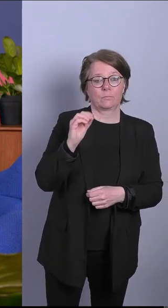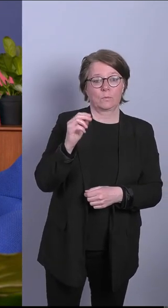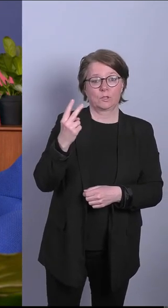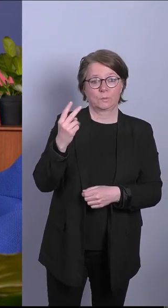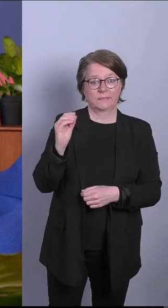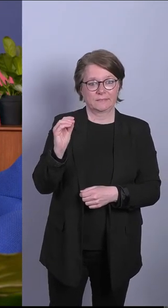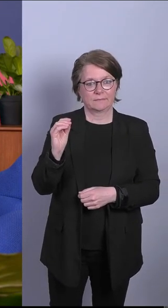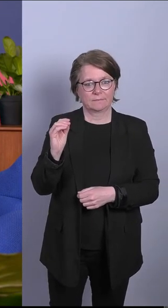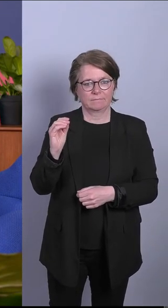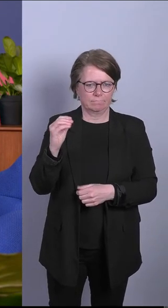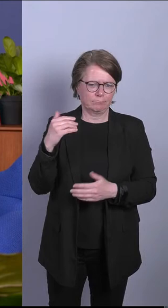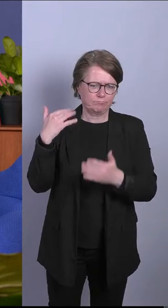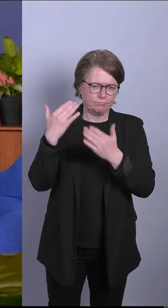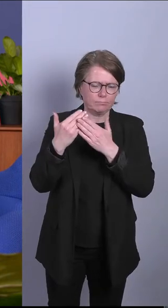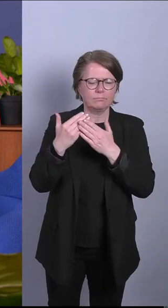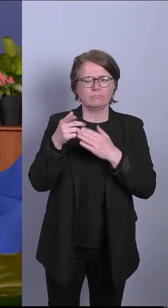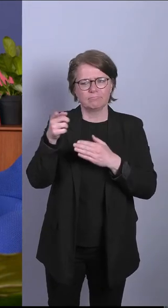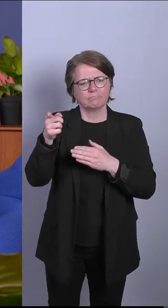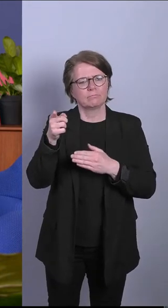2022.